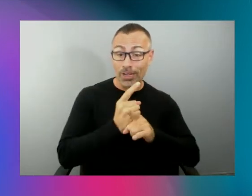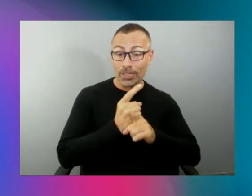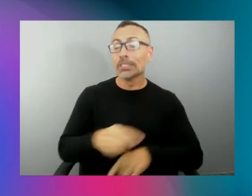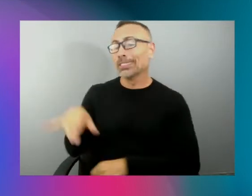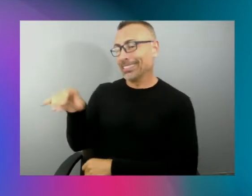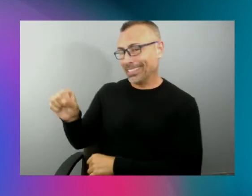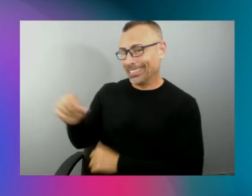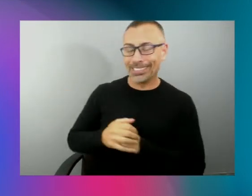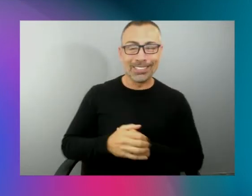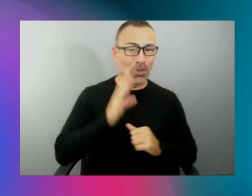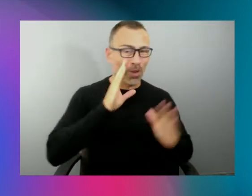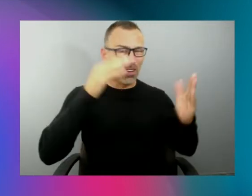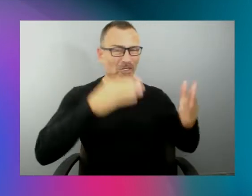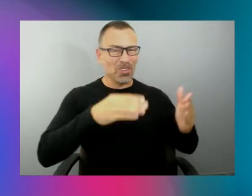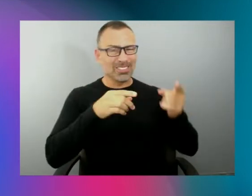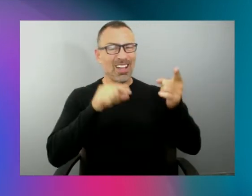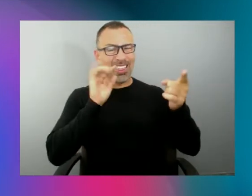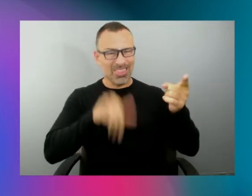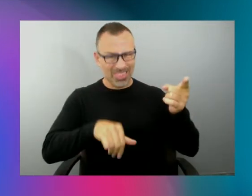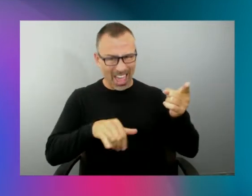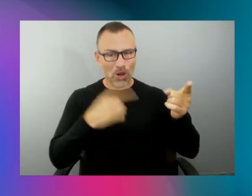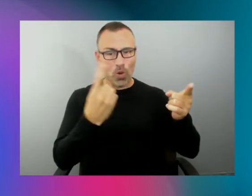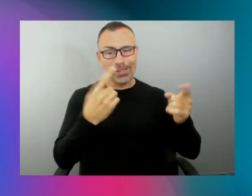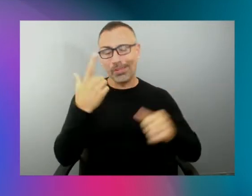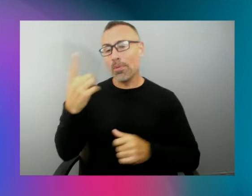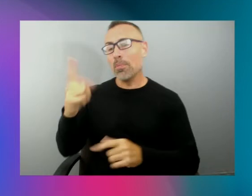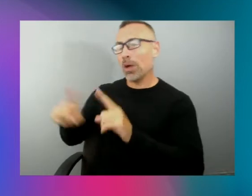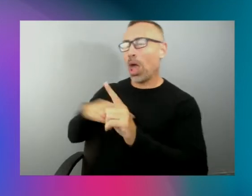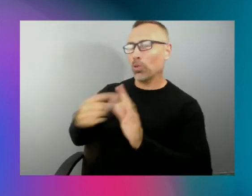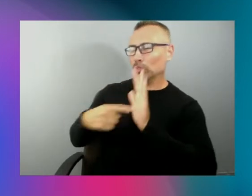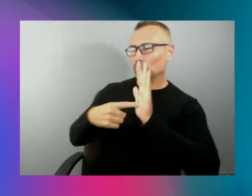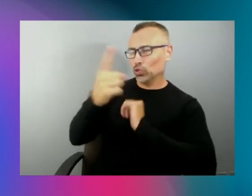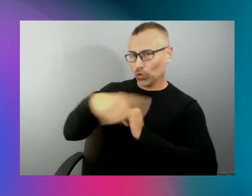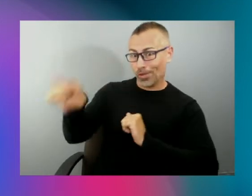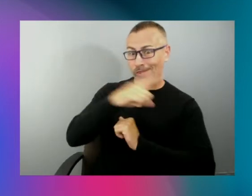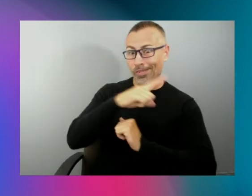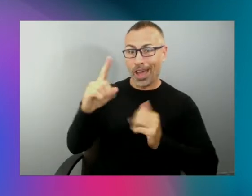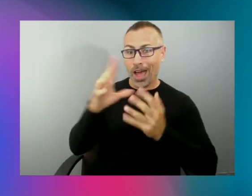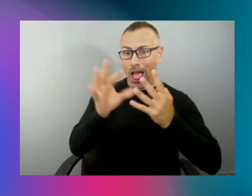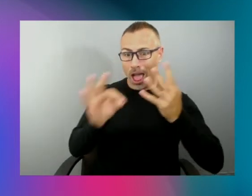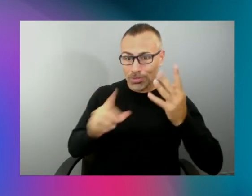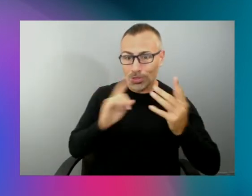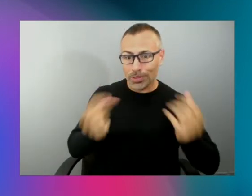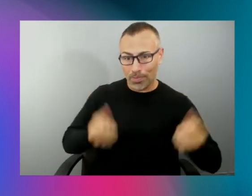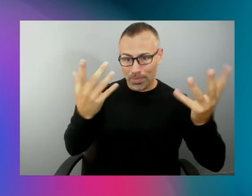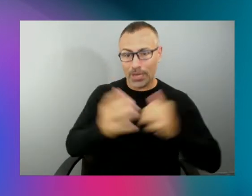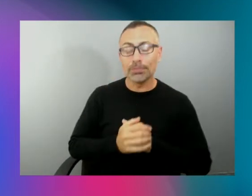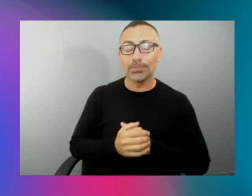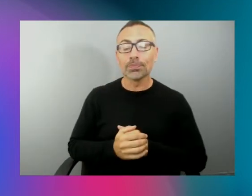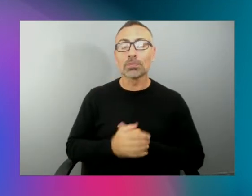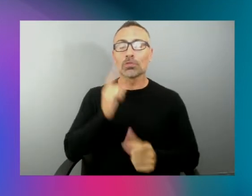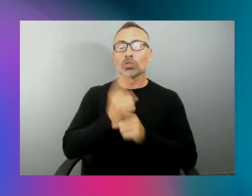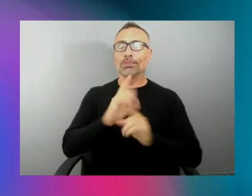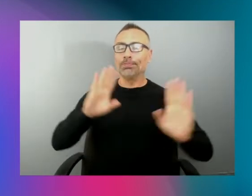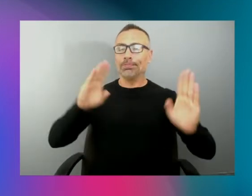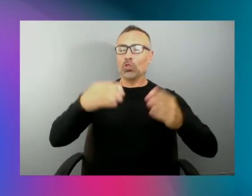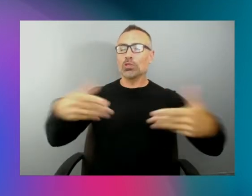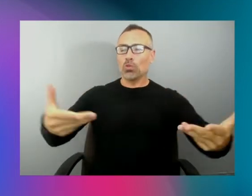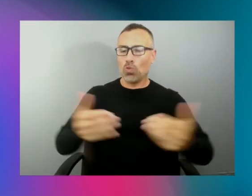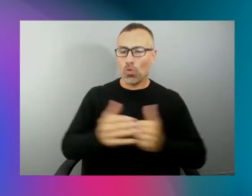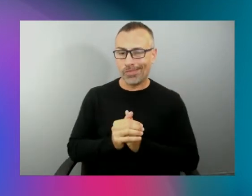just want to show the slide saying that there's a lot possible. For sure. Automation, what will happen, right? Automation comes with the